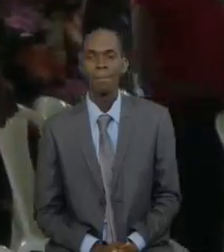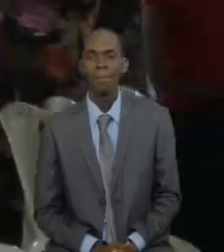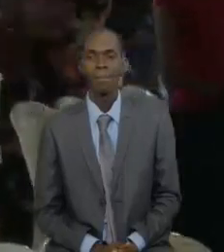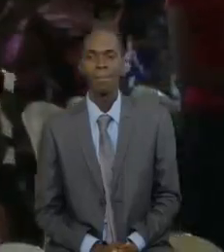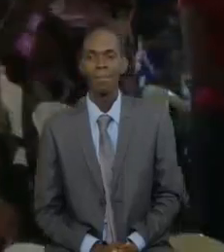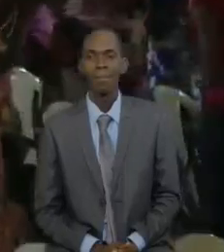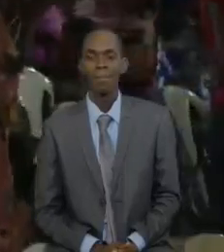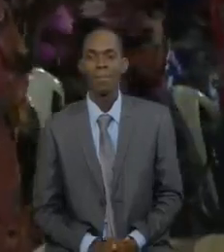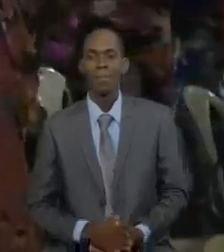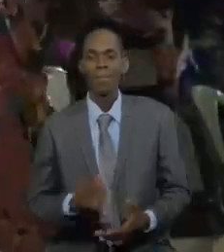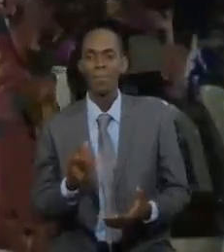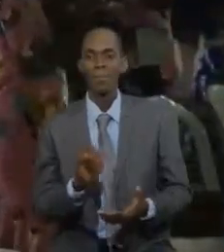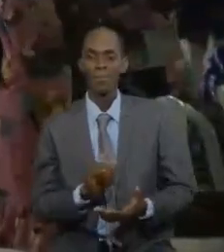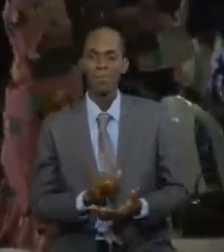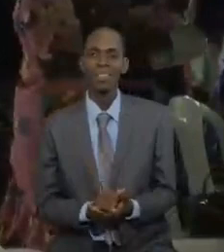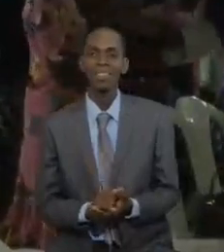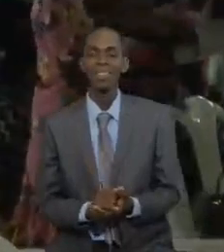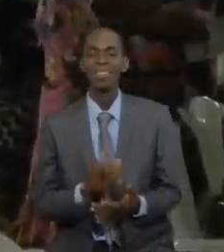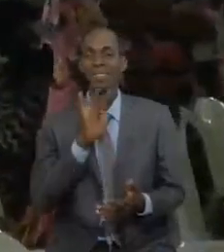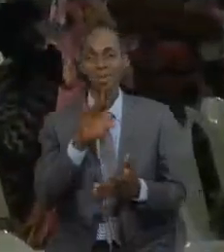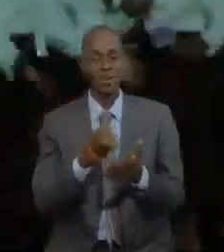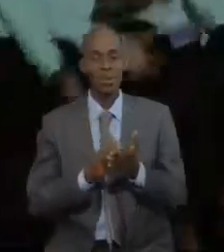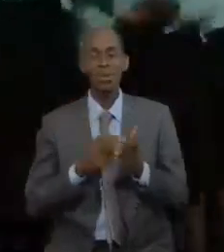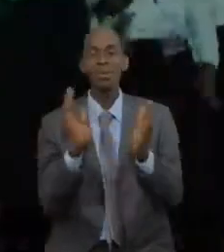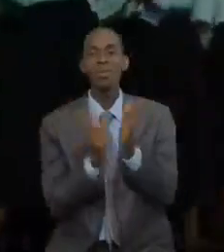that's you are on. I said, praise the